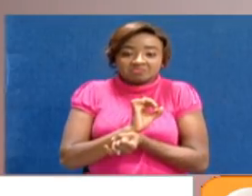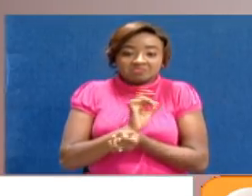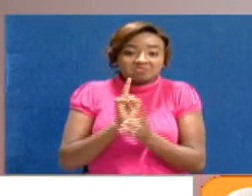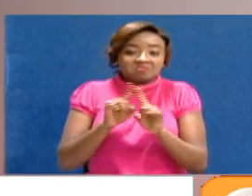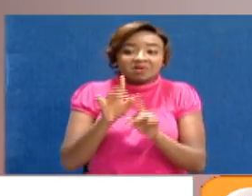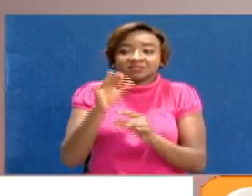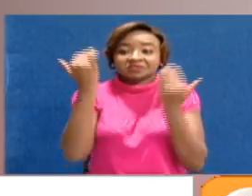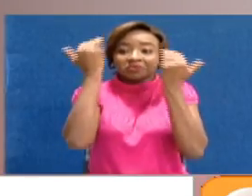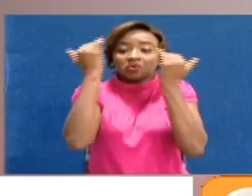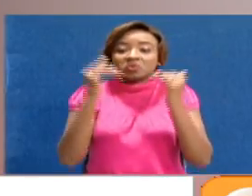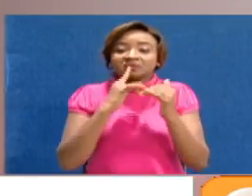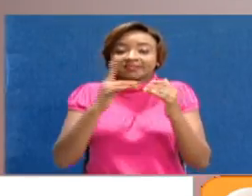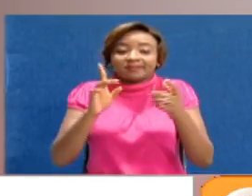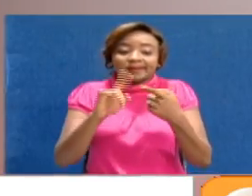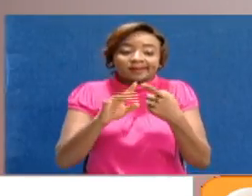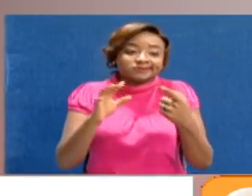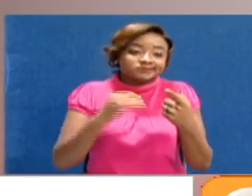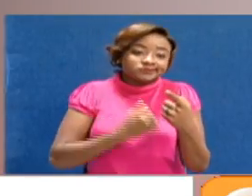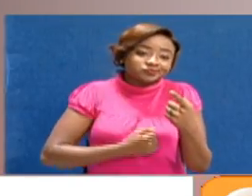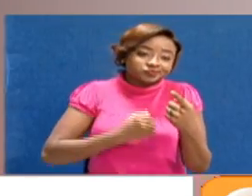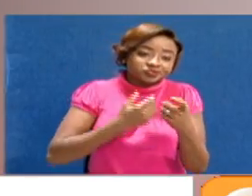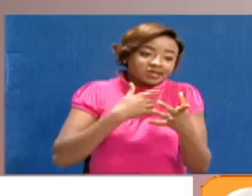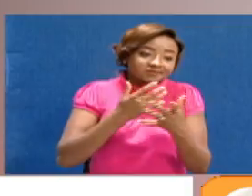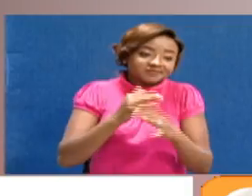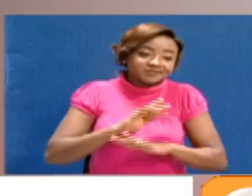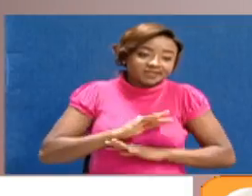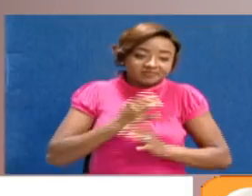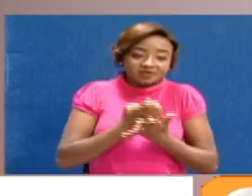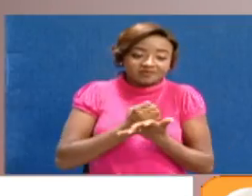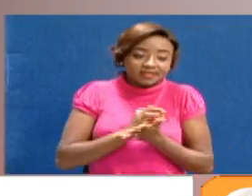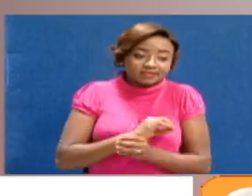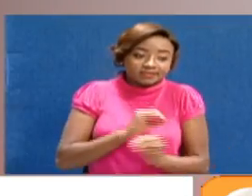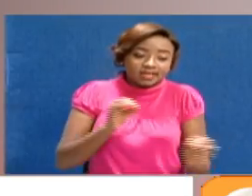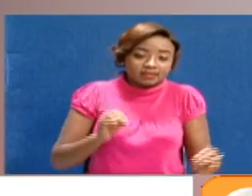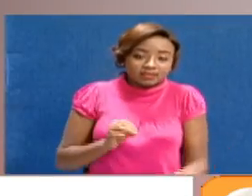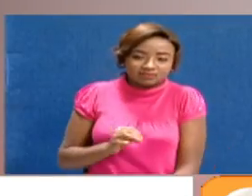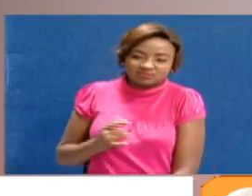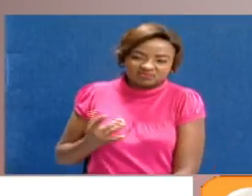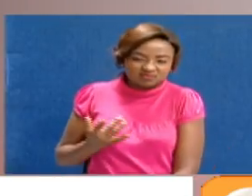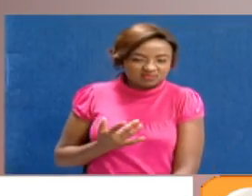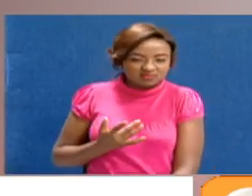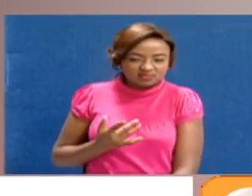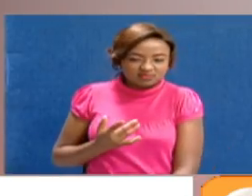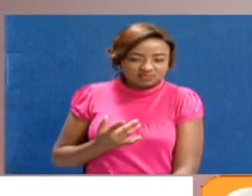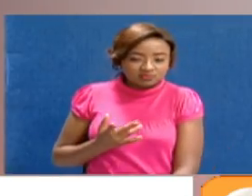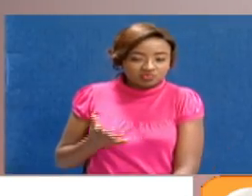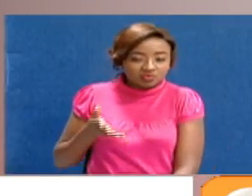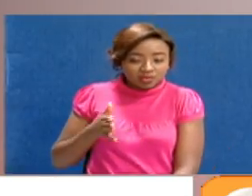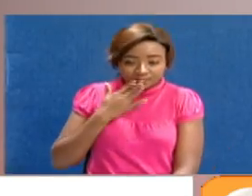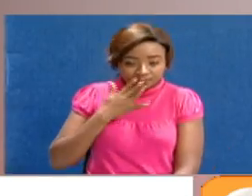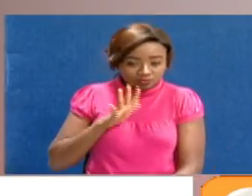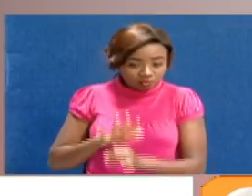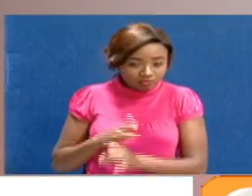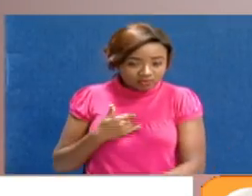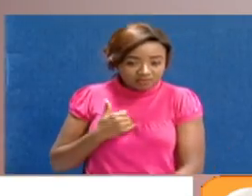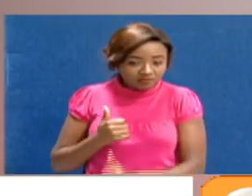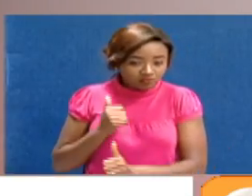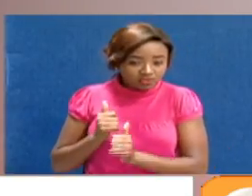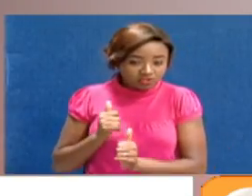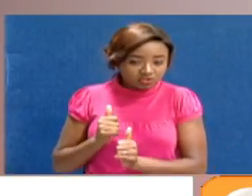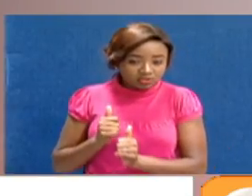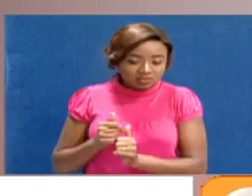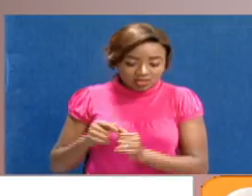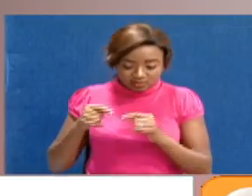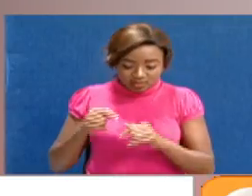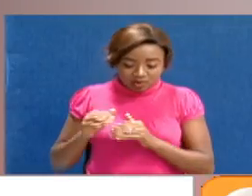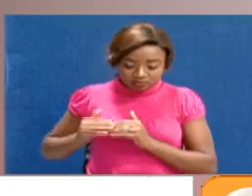citing reasons like lack of enough evidence. What now guarantee is there that this time